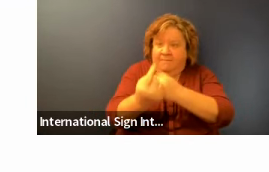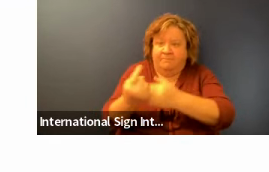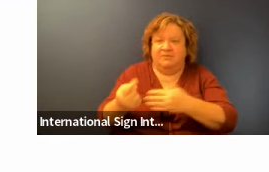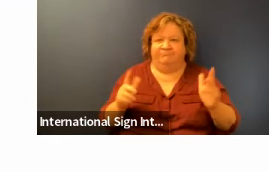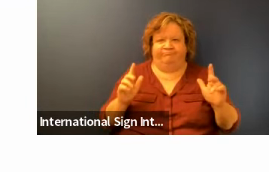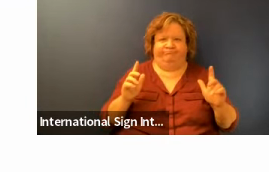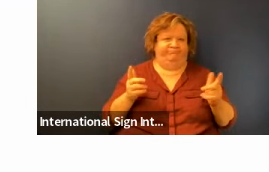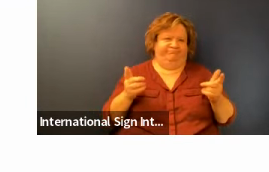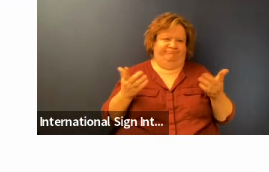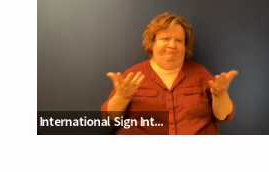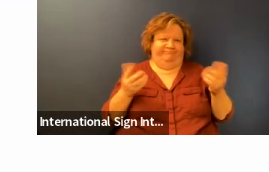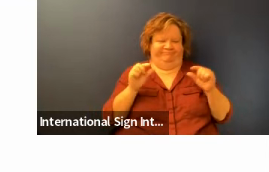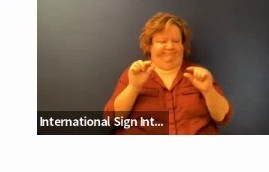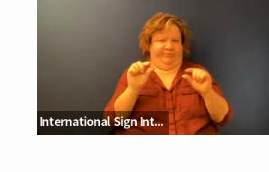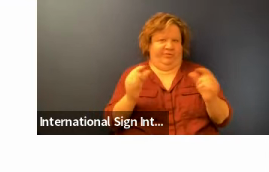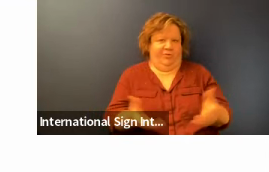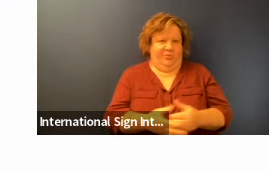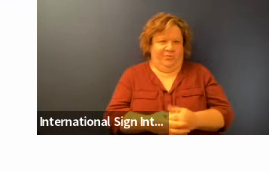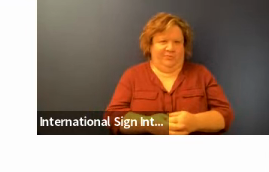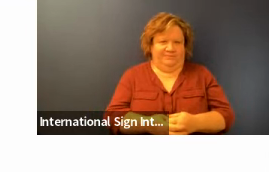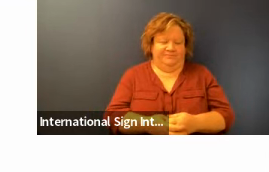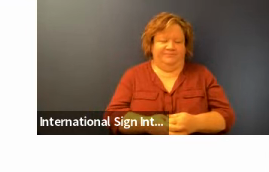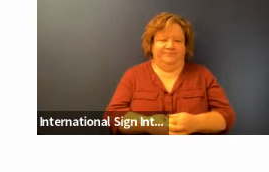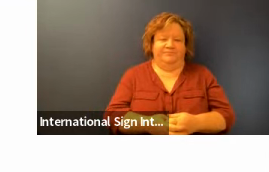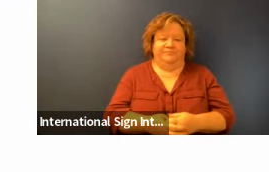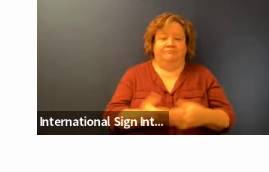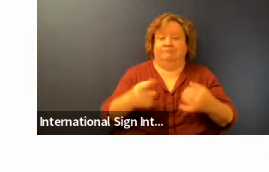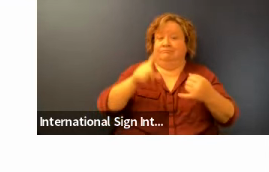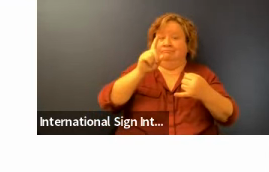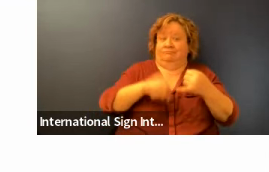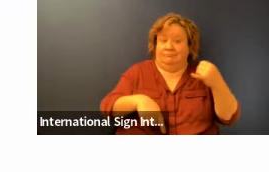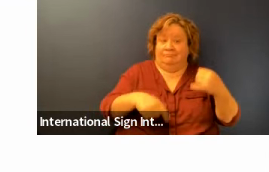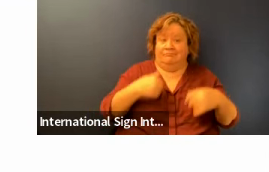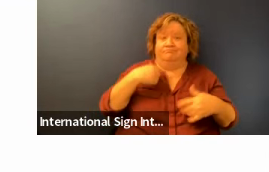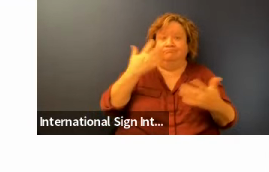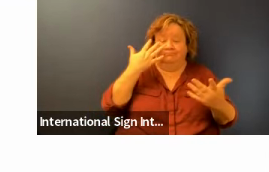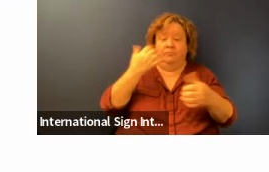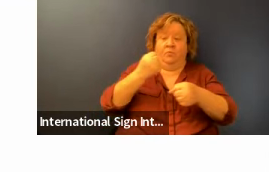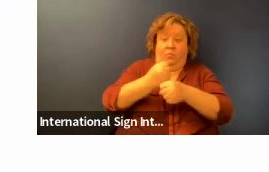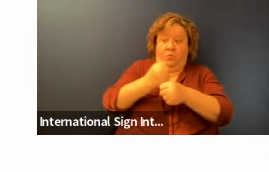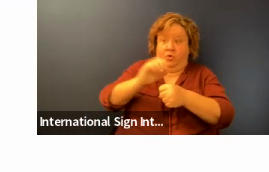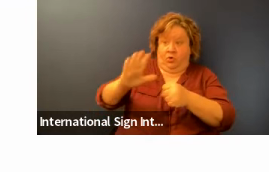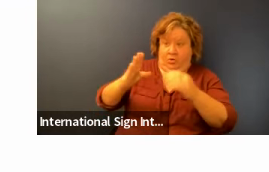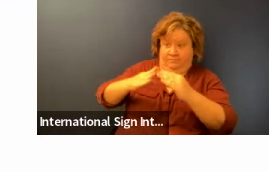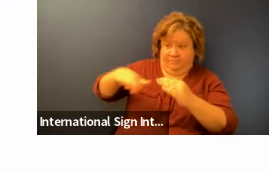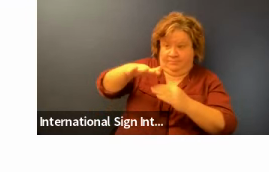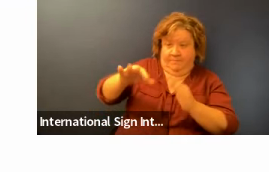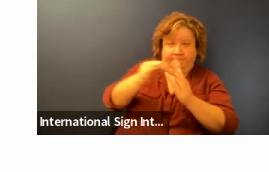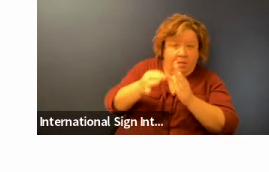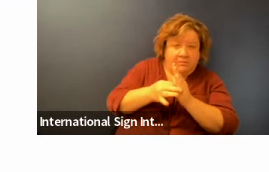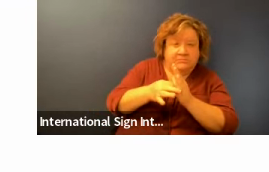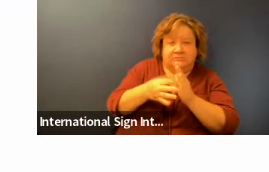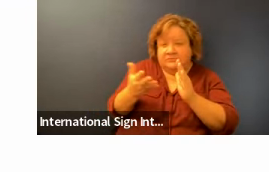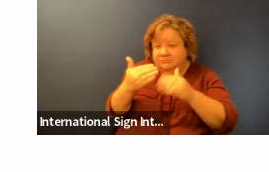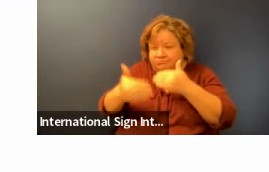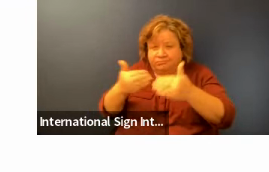few employers and workplaces have provided for assistive devices to workers who are living